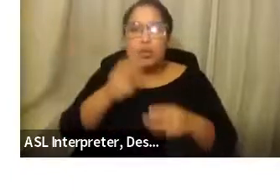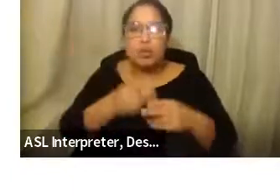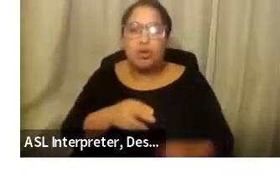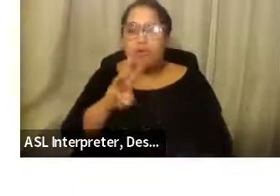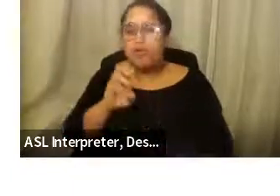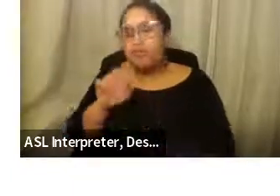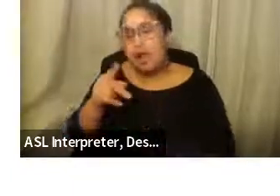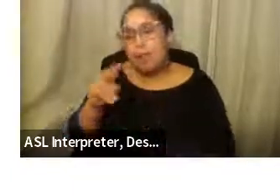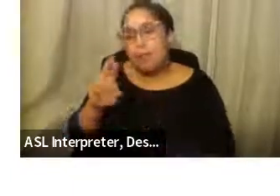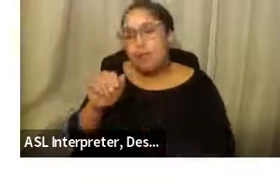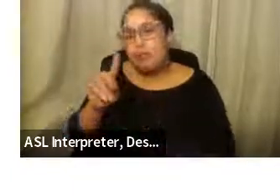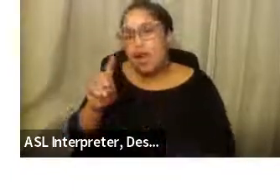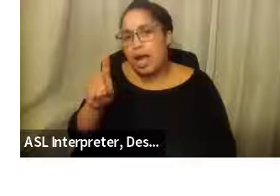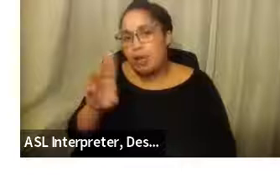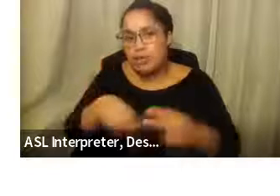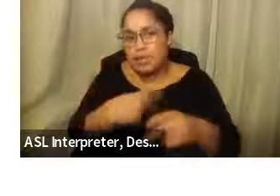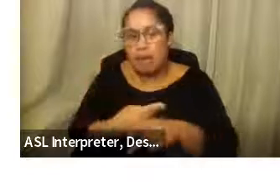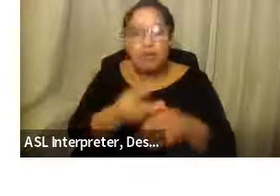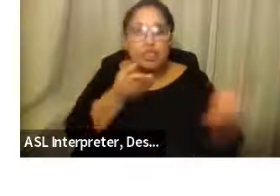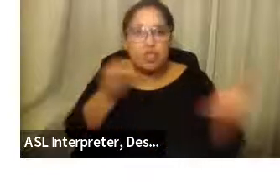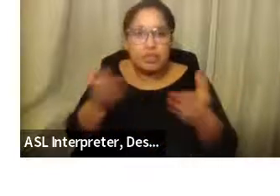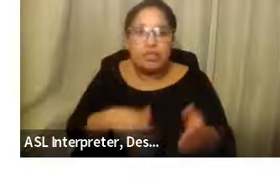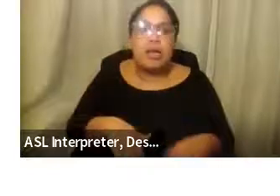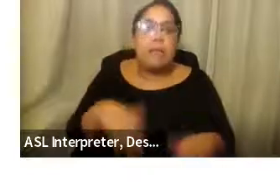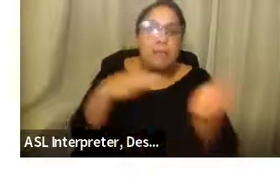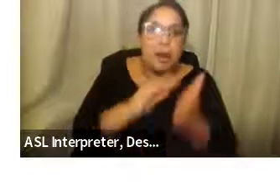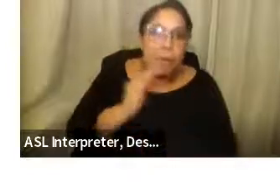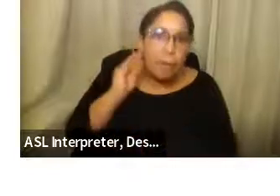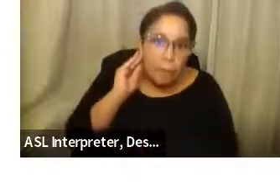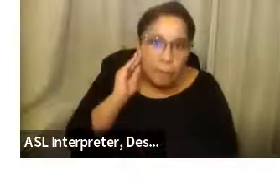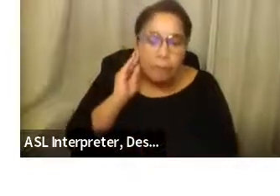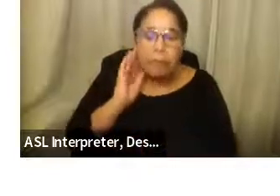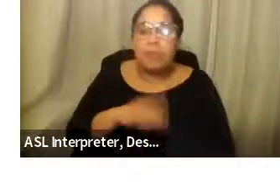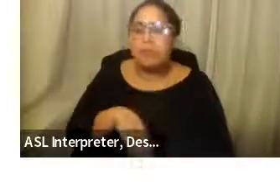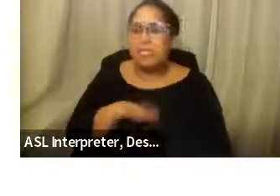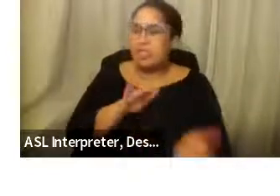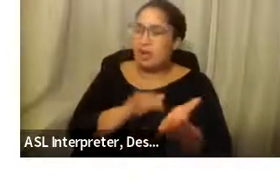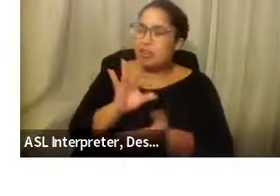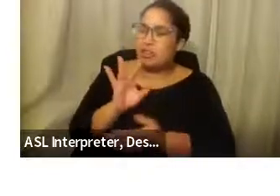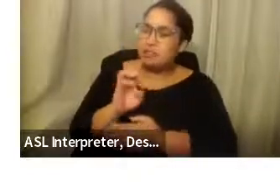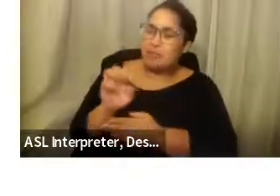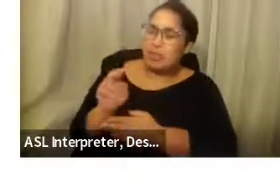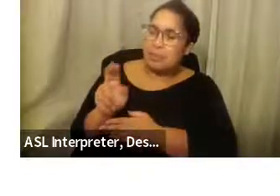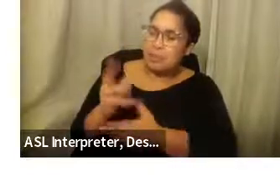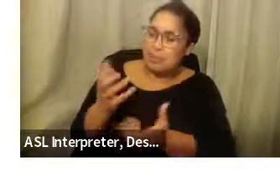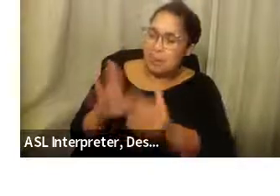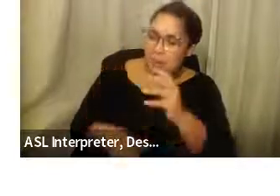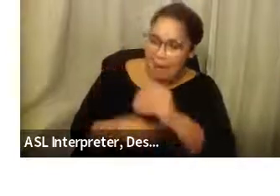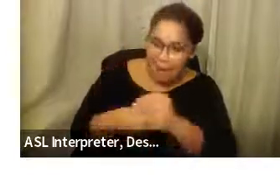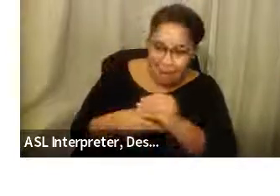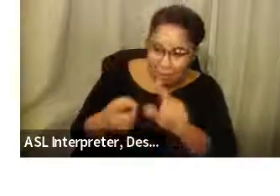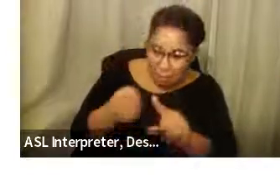services, maybe medical home, things like that. Dr. Freeman, do you have any more to add on this from your